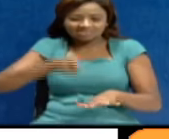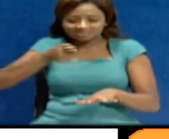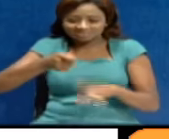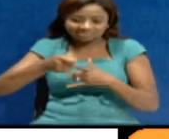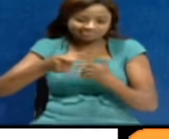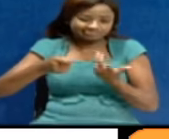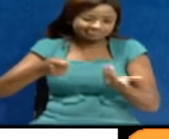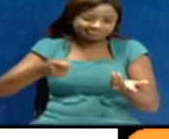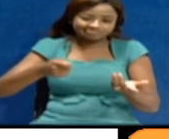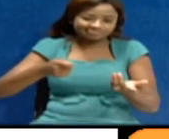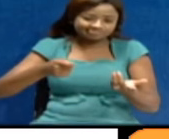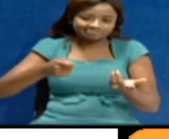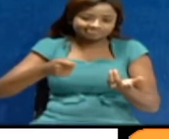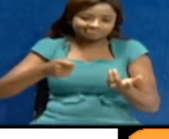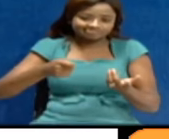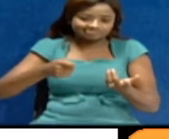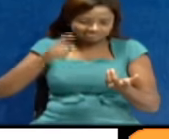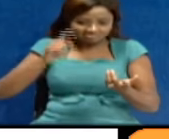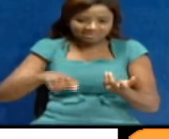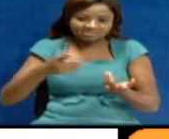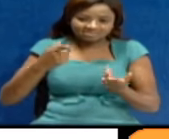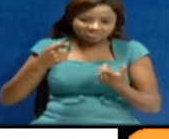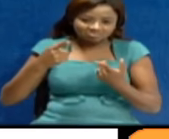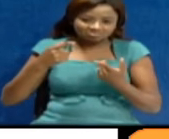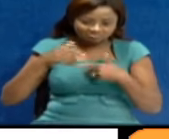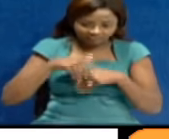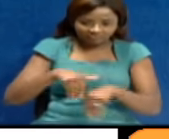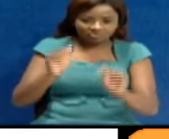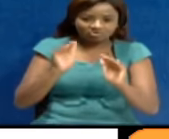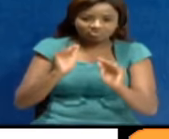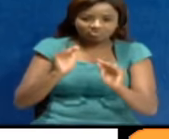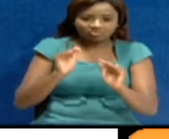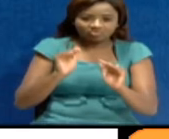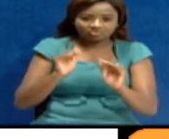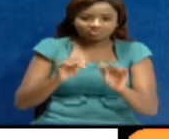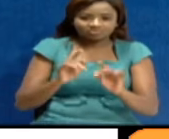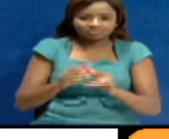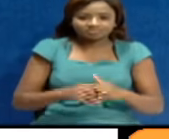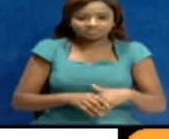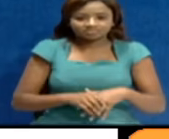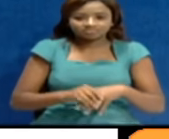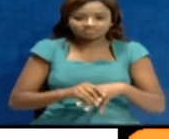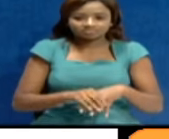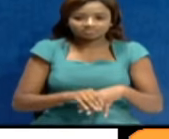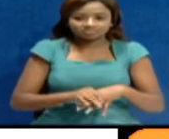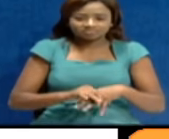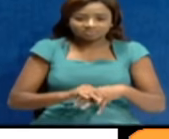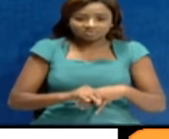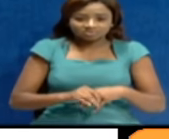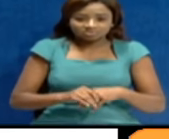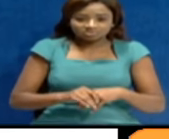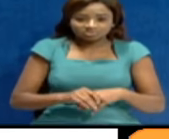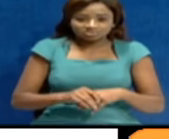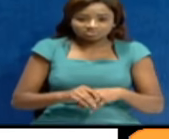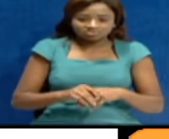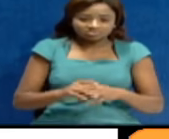live and they are duty bound to comply until such a time the appeal has been determined on the merit. So will they get a stay?